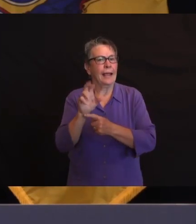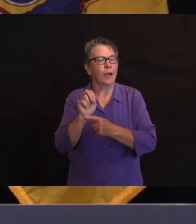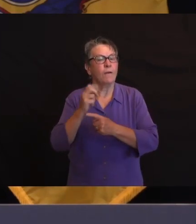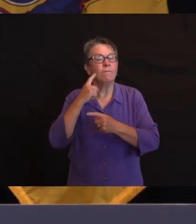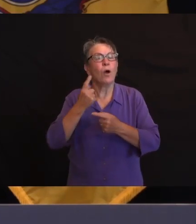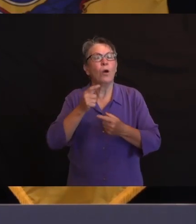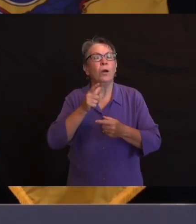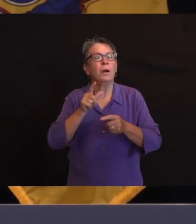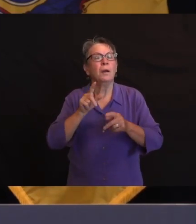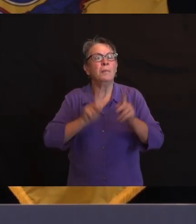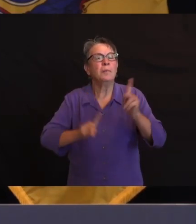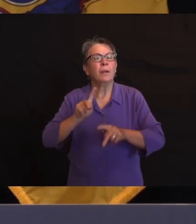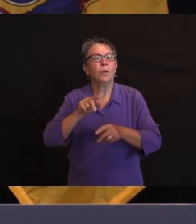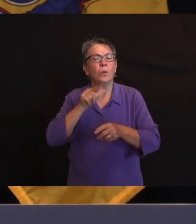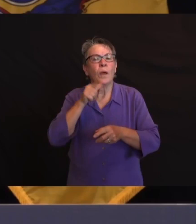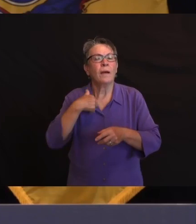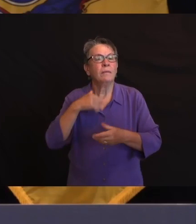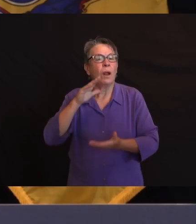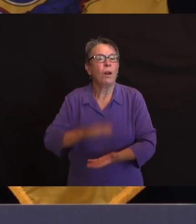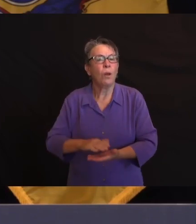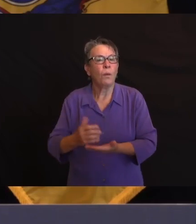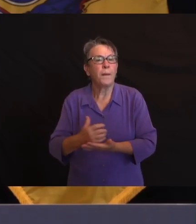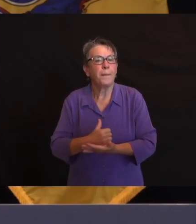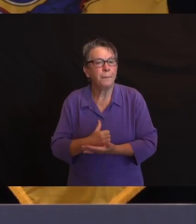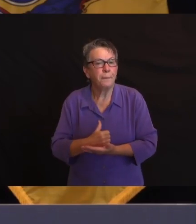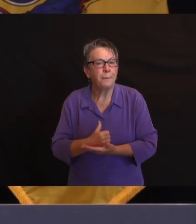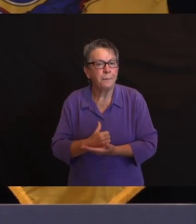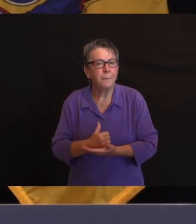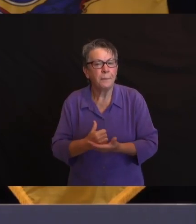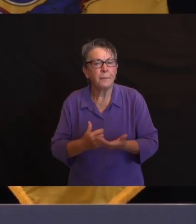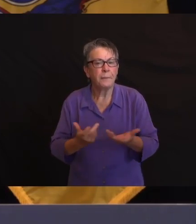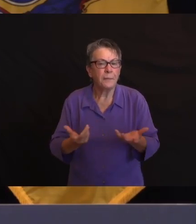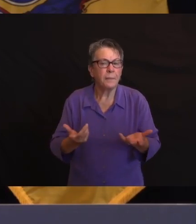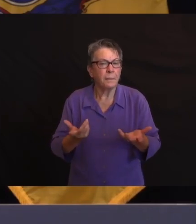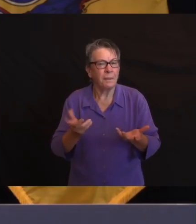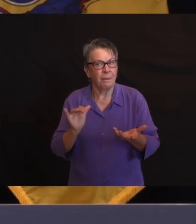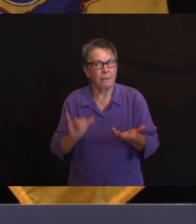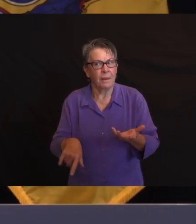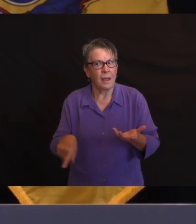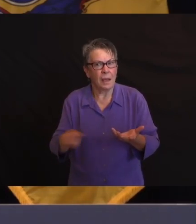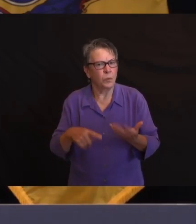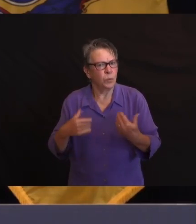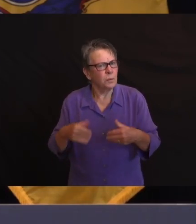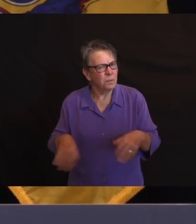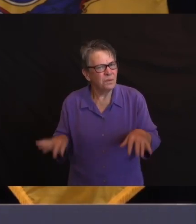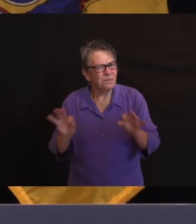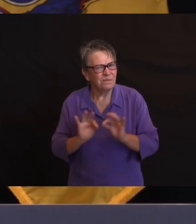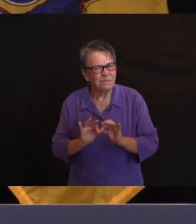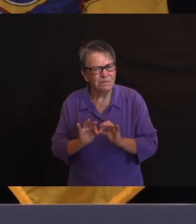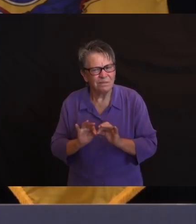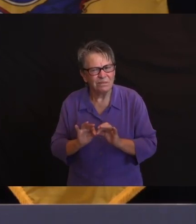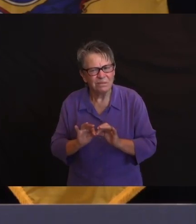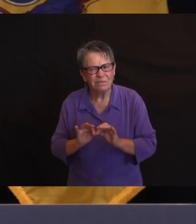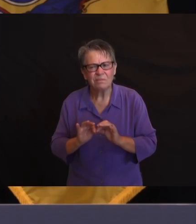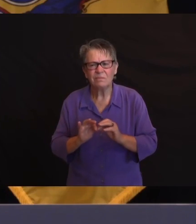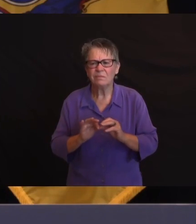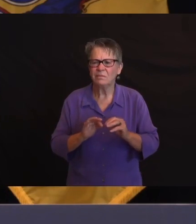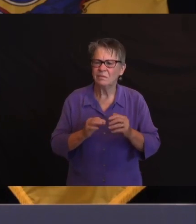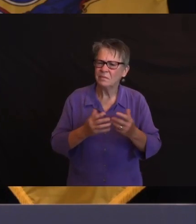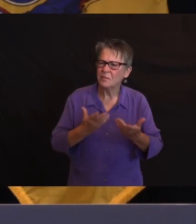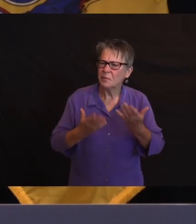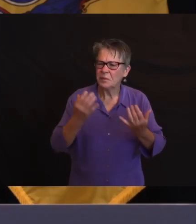at you, but our brothers and sisters on the other side of the aisle who are, you got a homeless initiative that's funded,